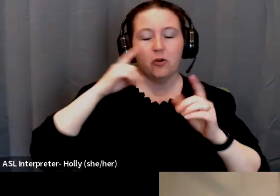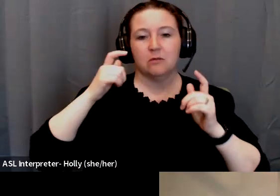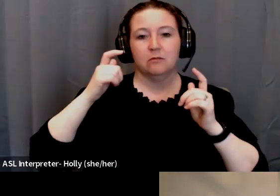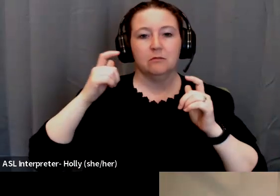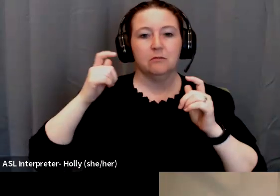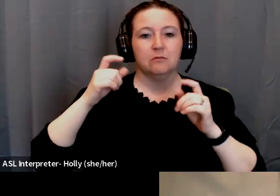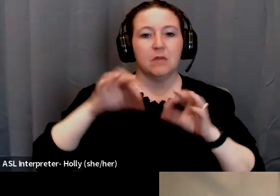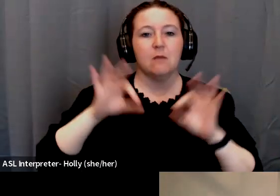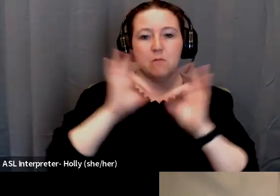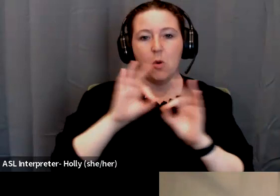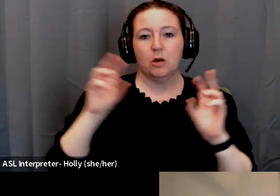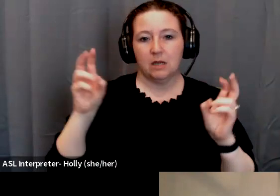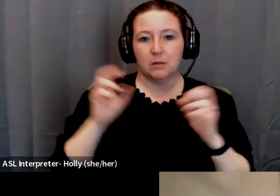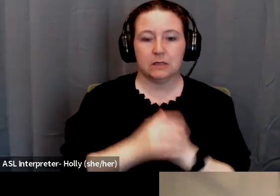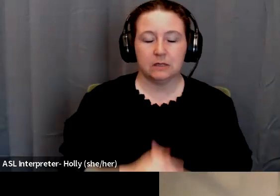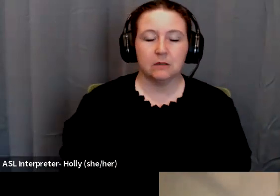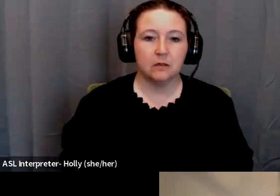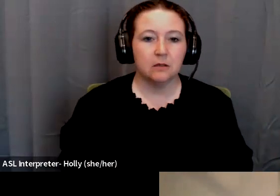people that you share the Synod with.